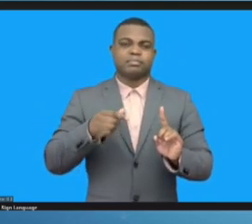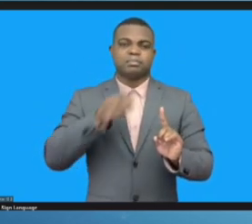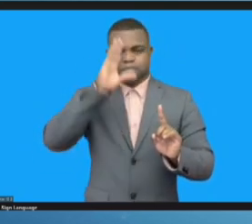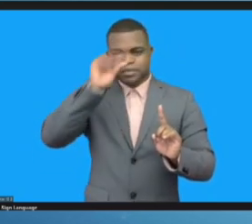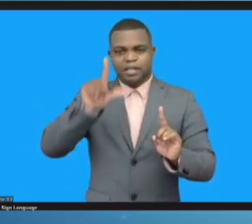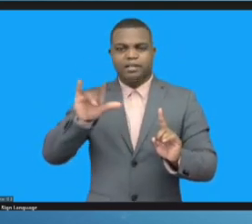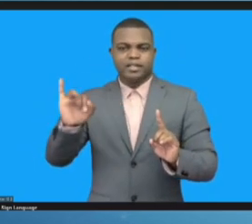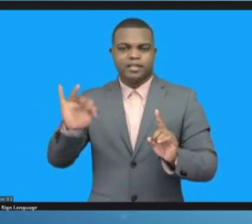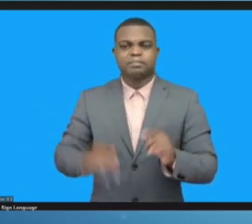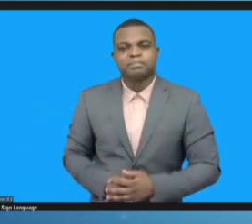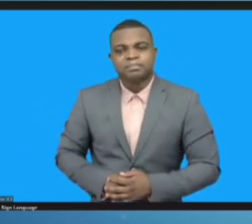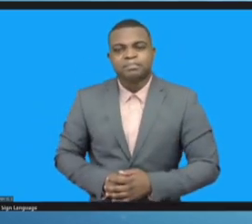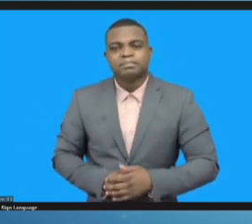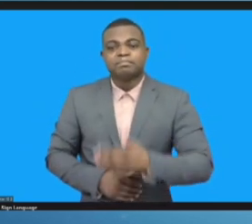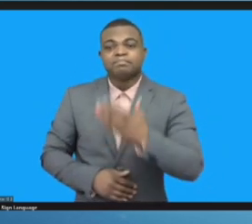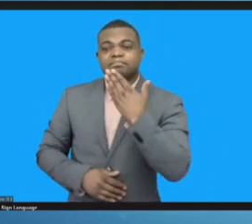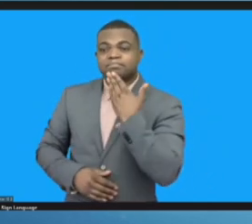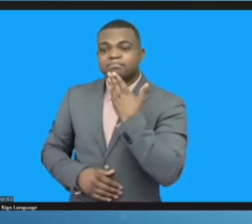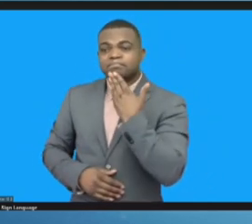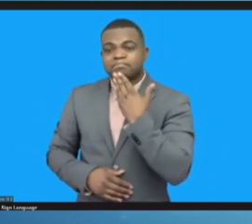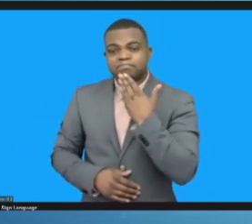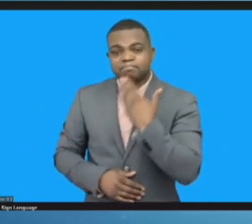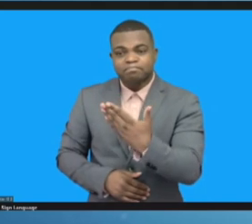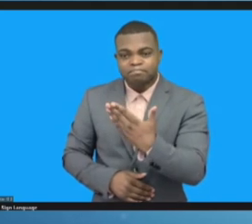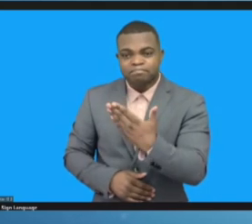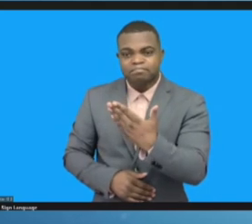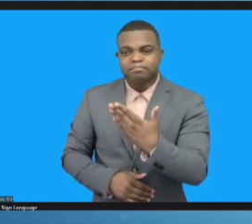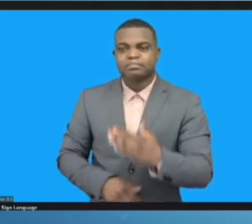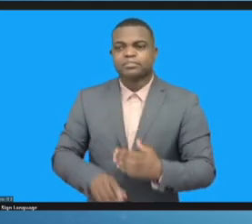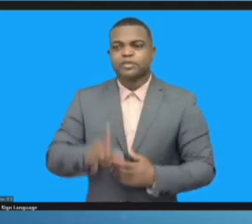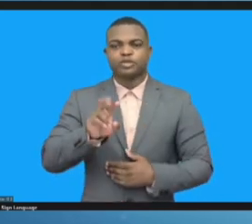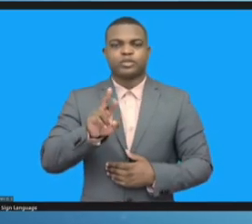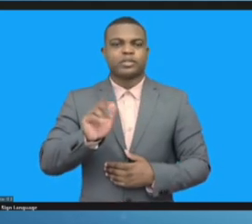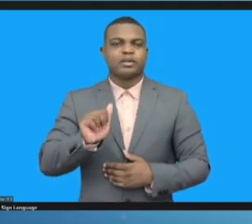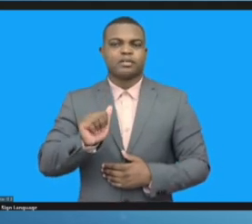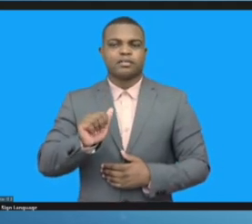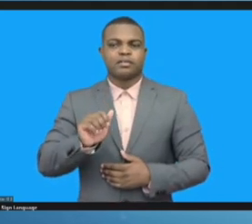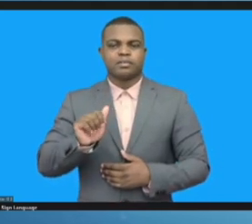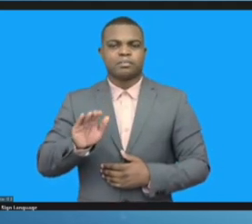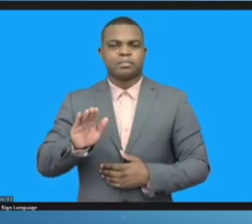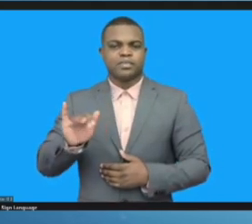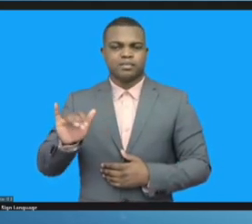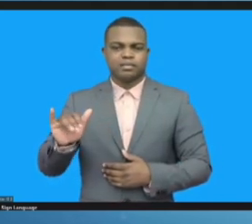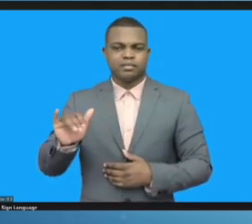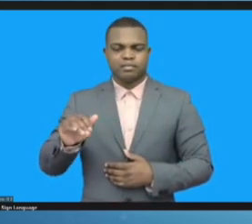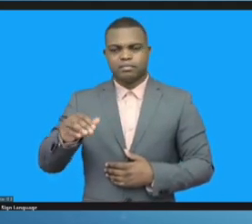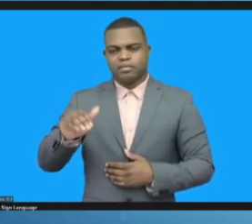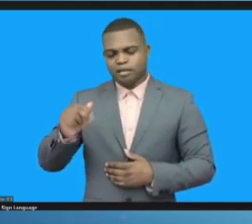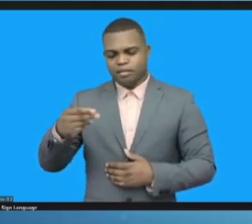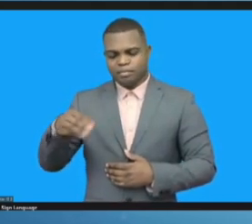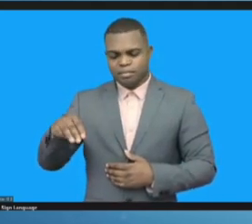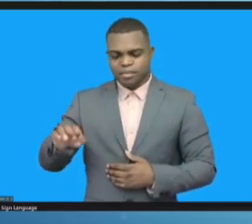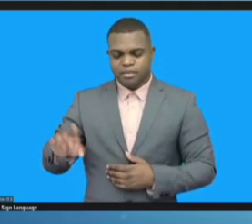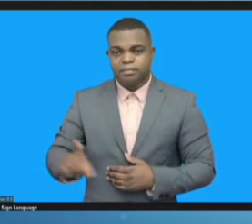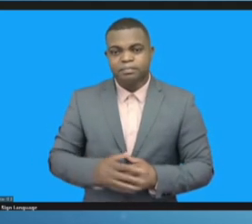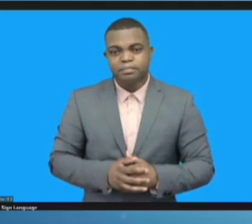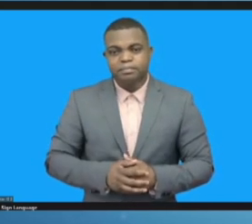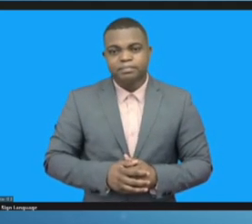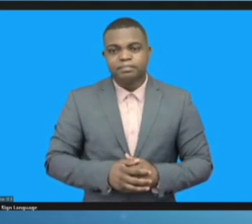colleague, Mr. Antonio Pedro, Acting Executive Secretary of the Economic Commission for Africa,